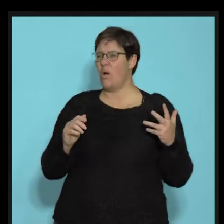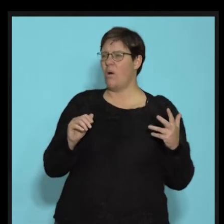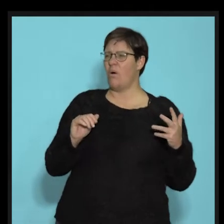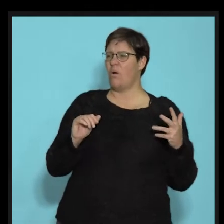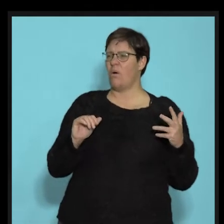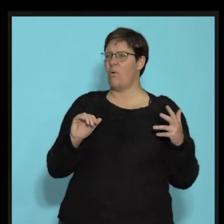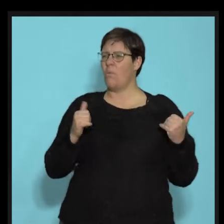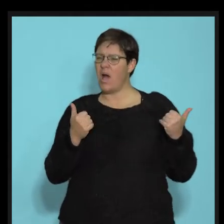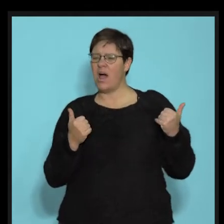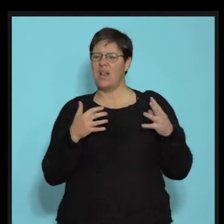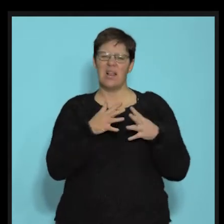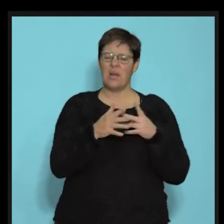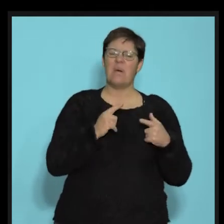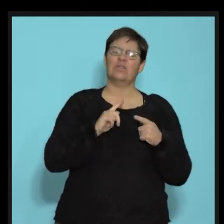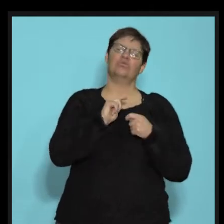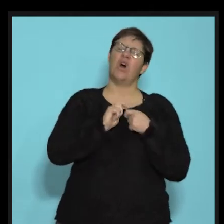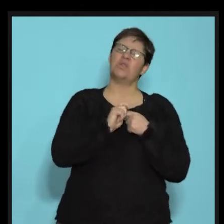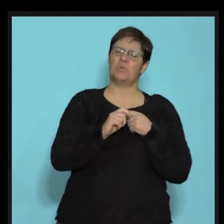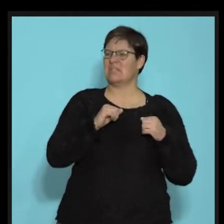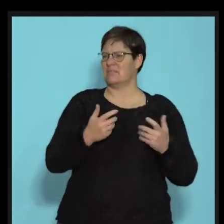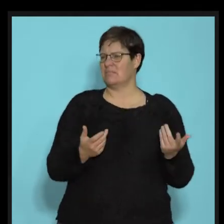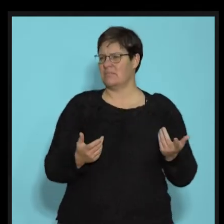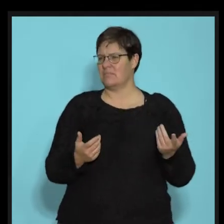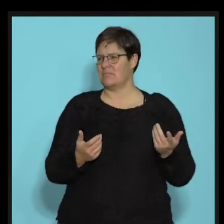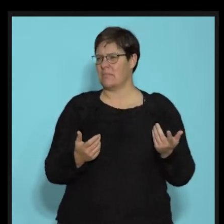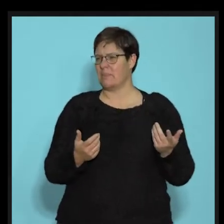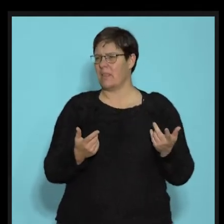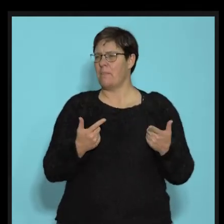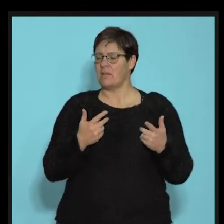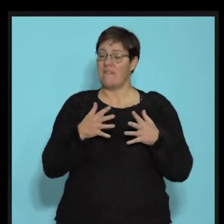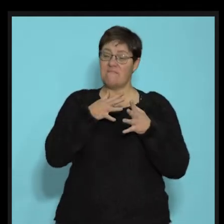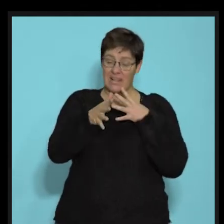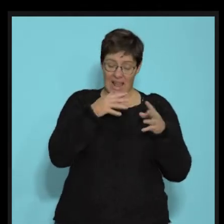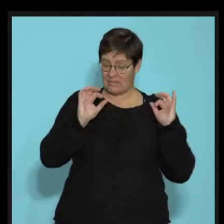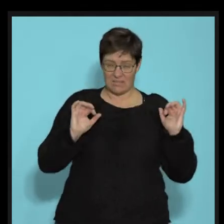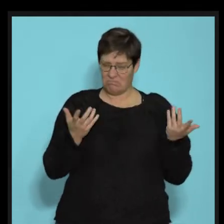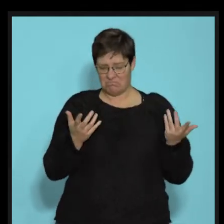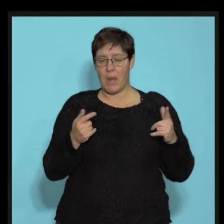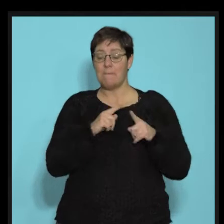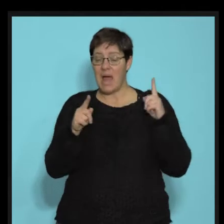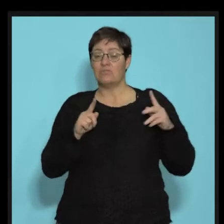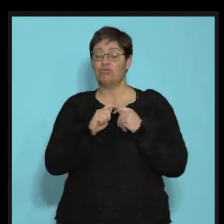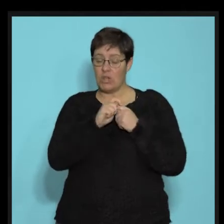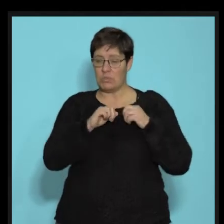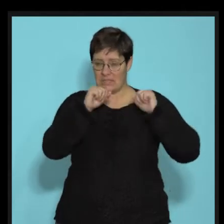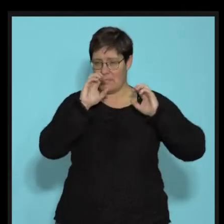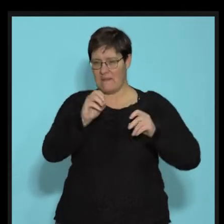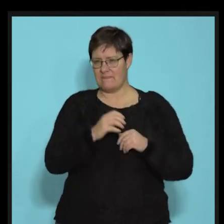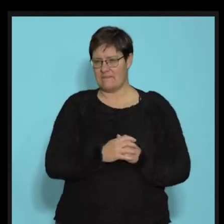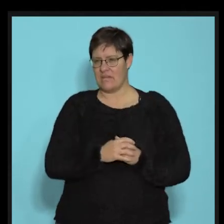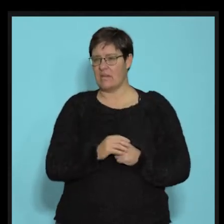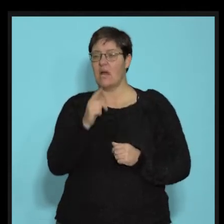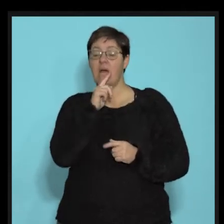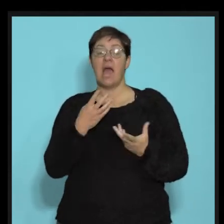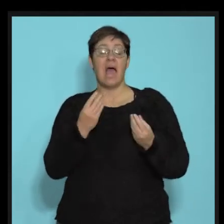the concept of getting it in and out. Transport system, definitely. Guys, have a look here. How do